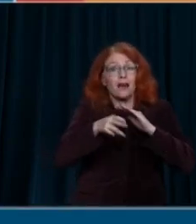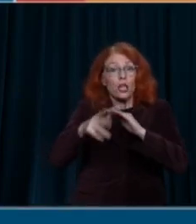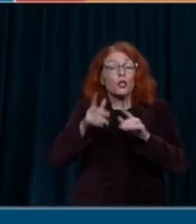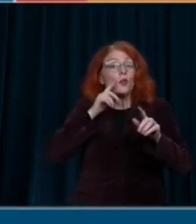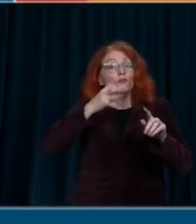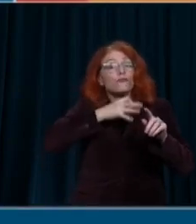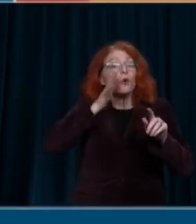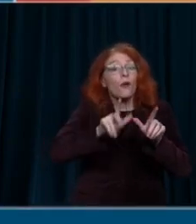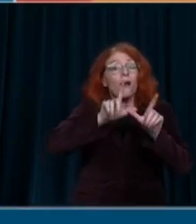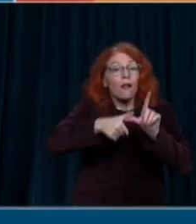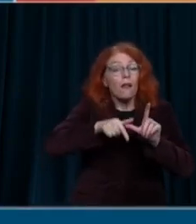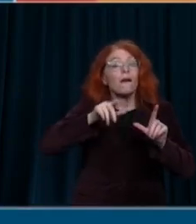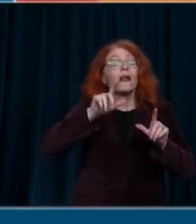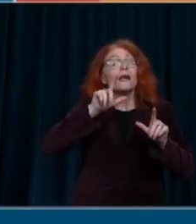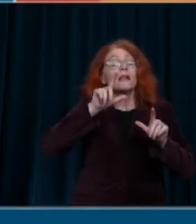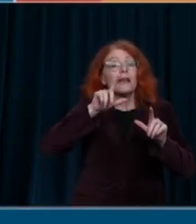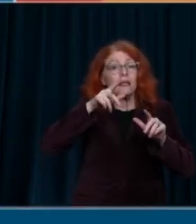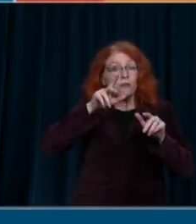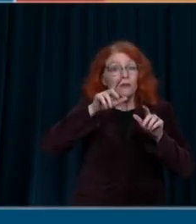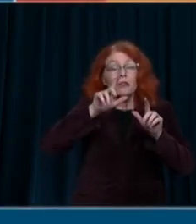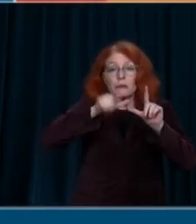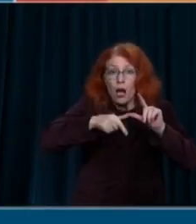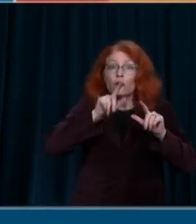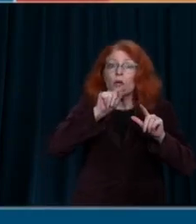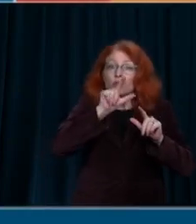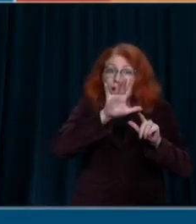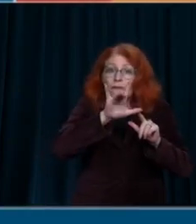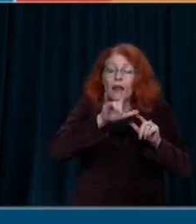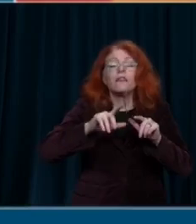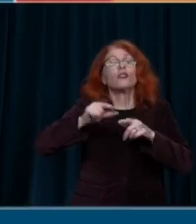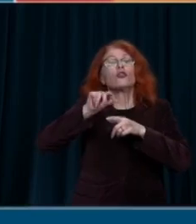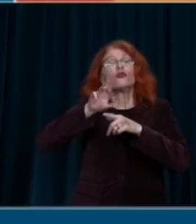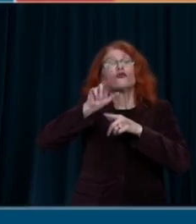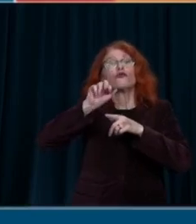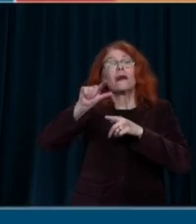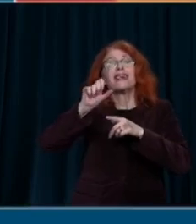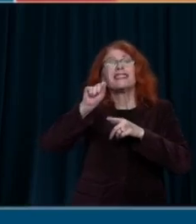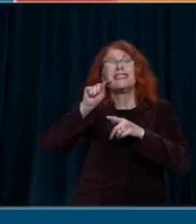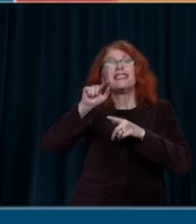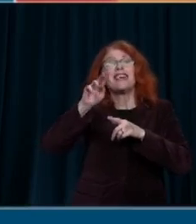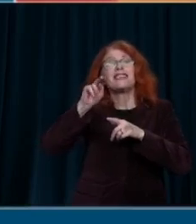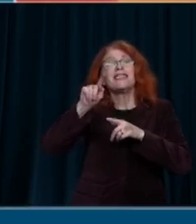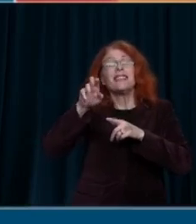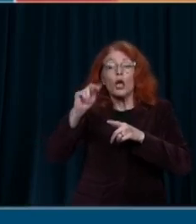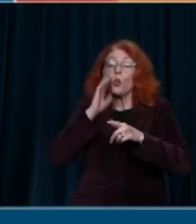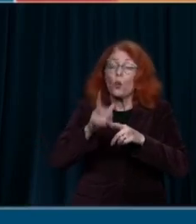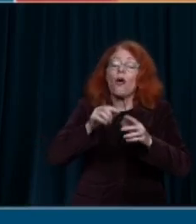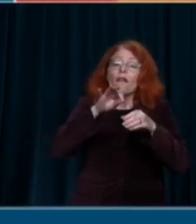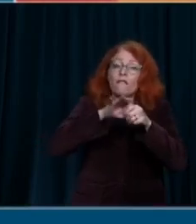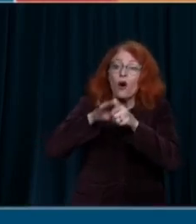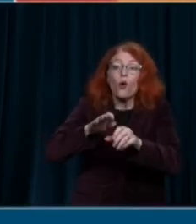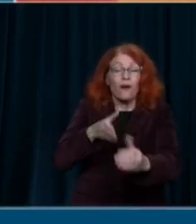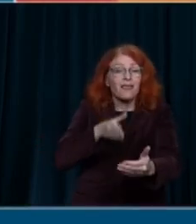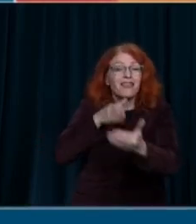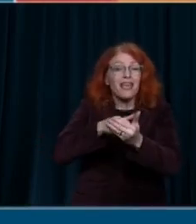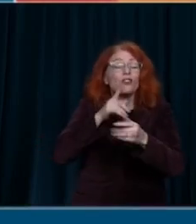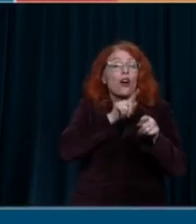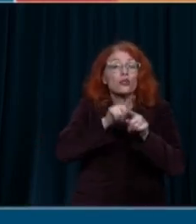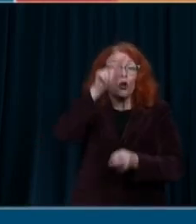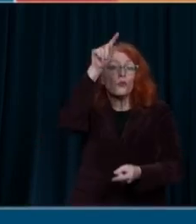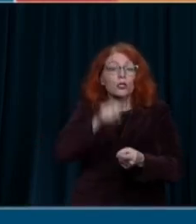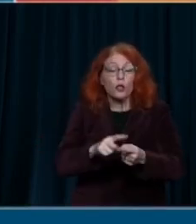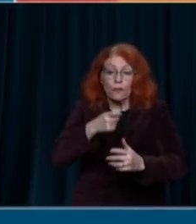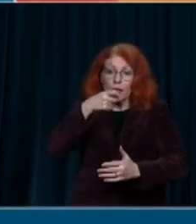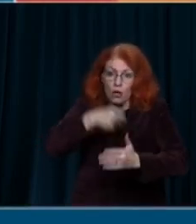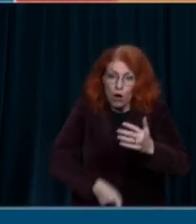in 2025, and very true that Greg Stanton will very likely vote against them, are all reductions in the cost it